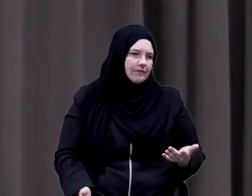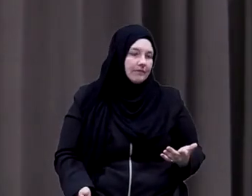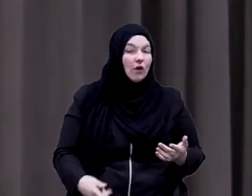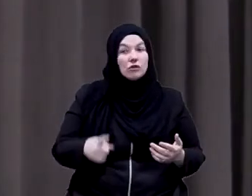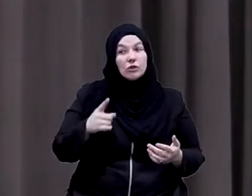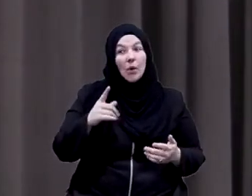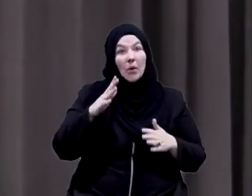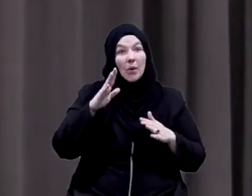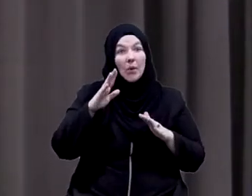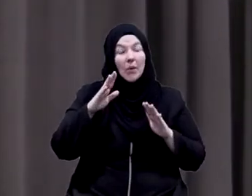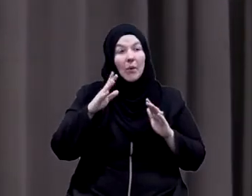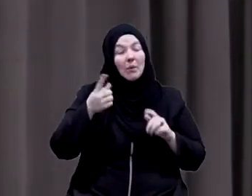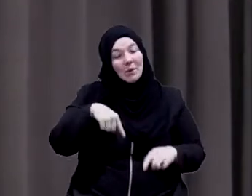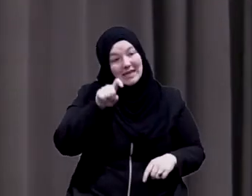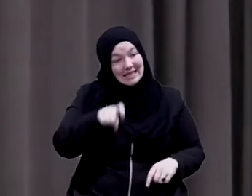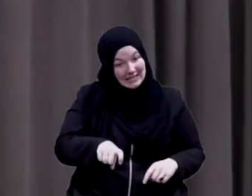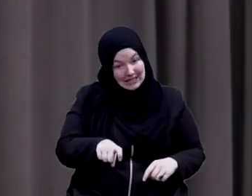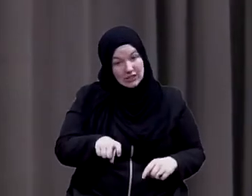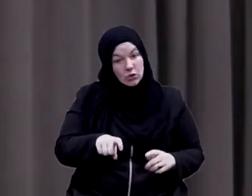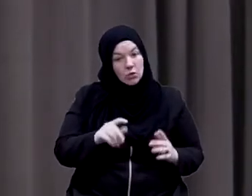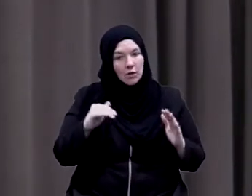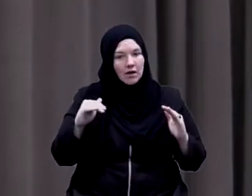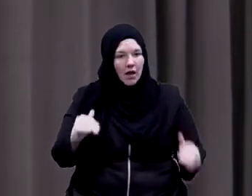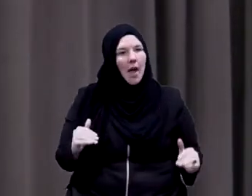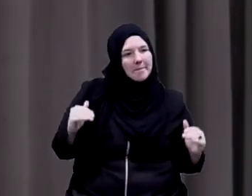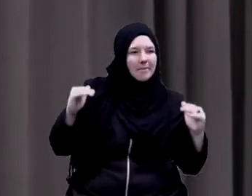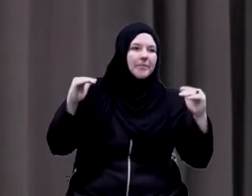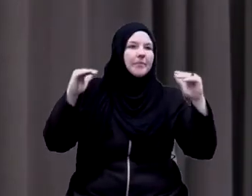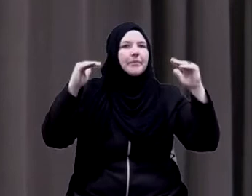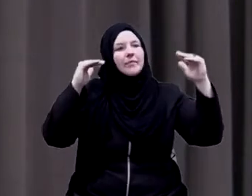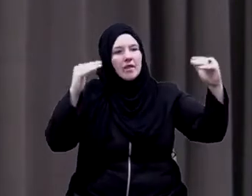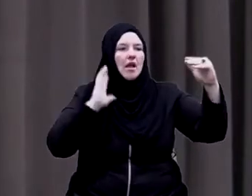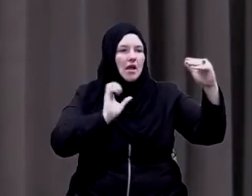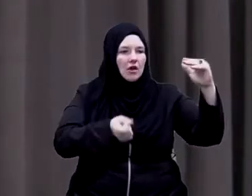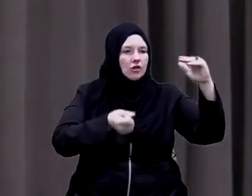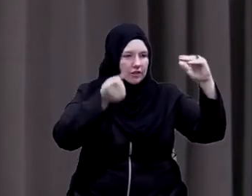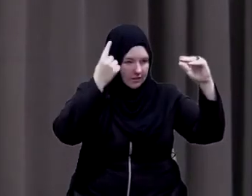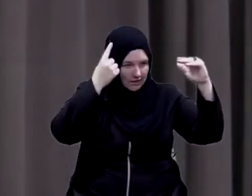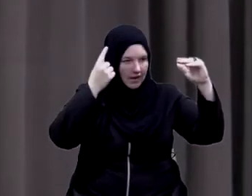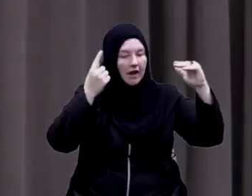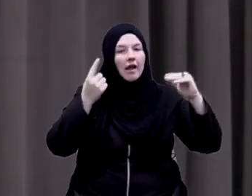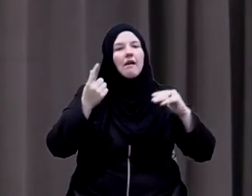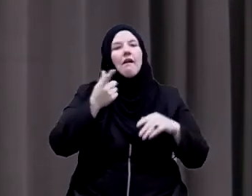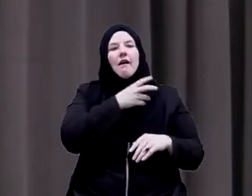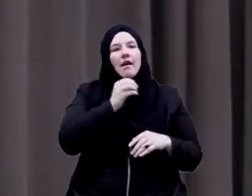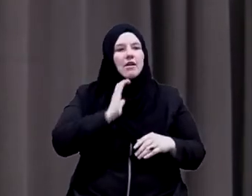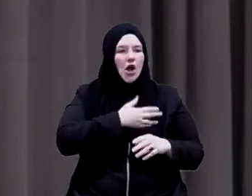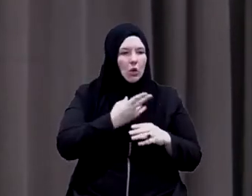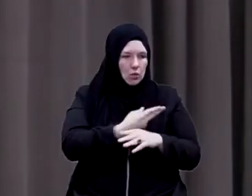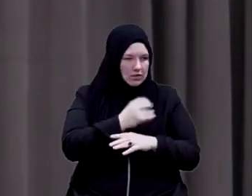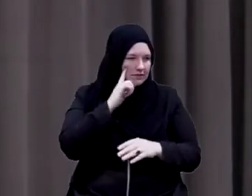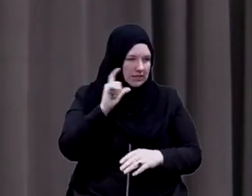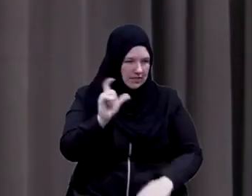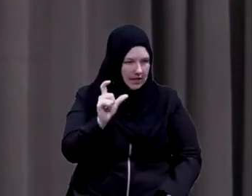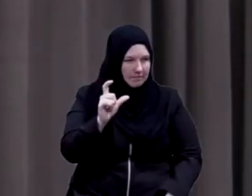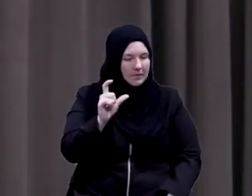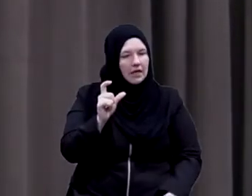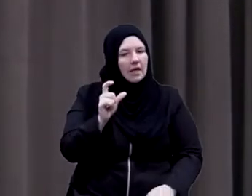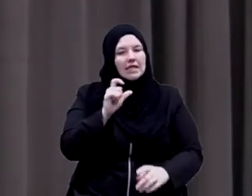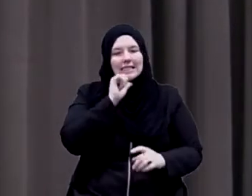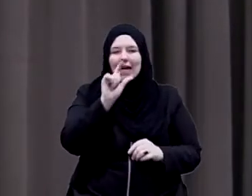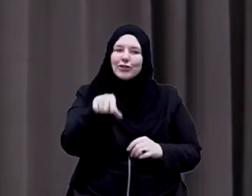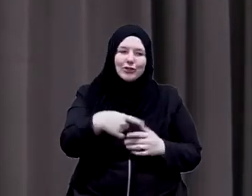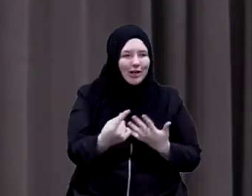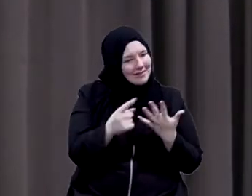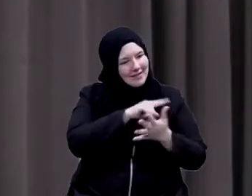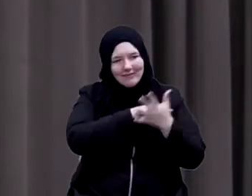So we need to upgrade our understanding and our views of Islam to expand